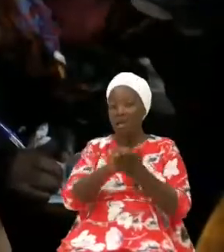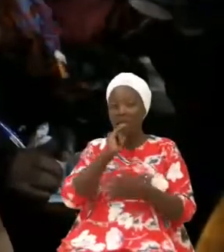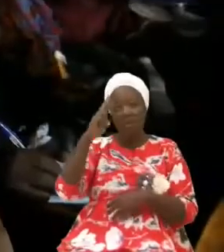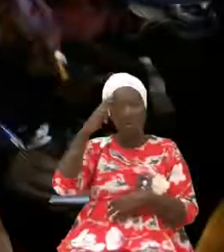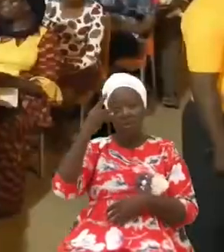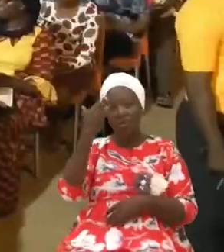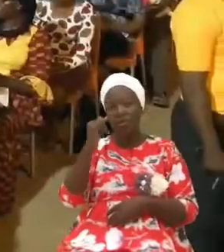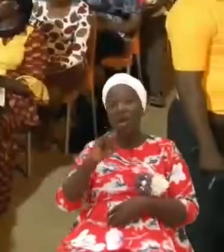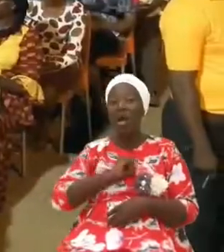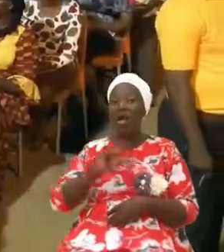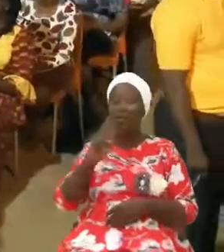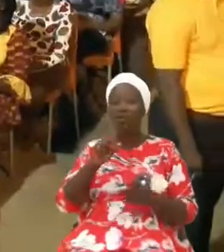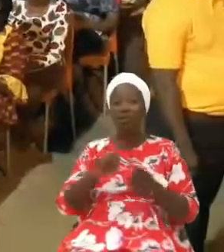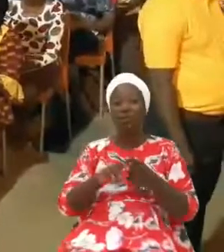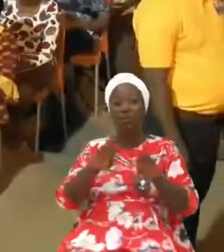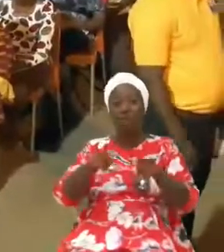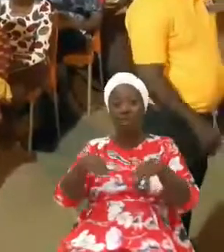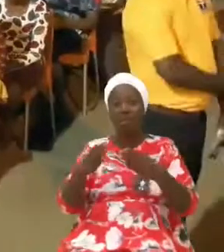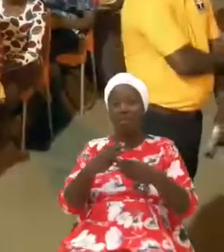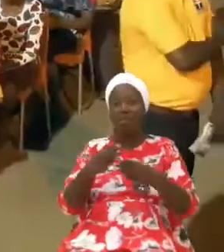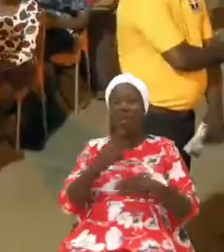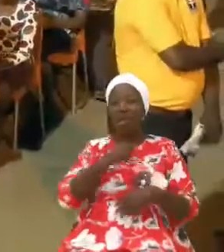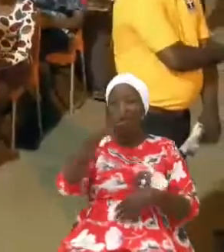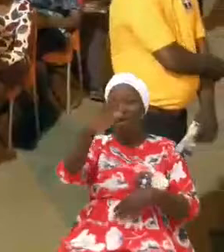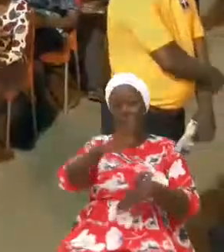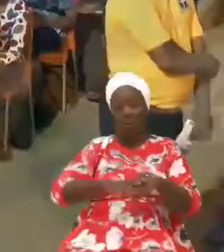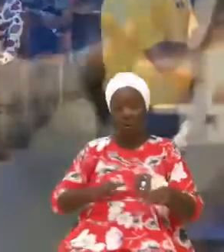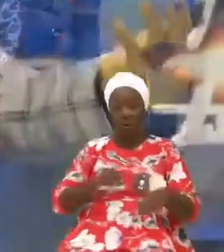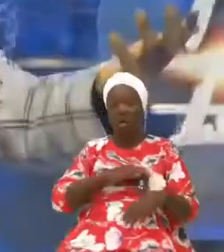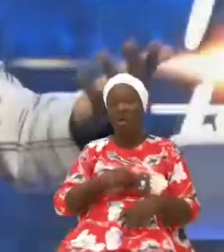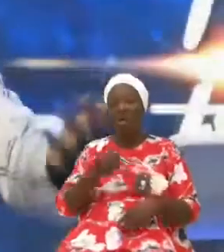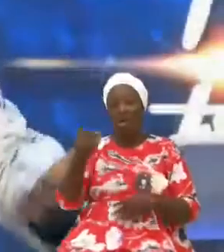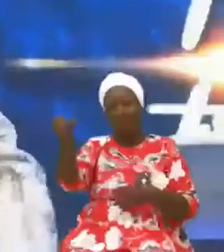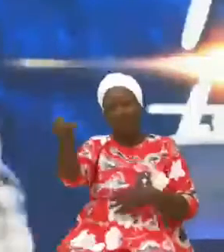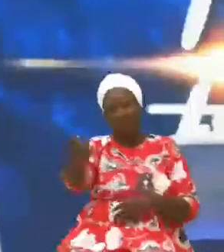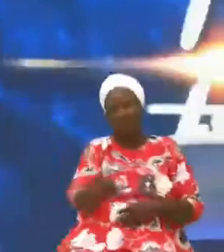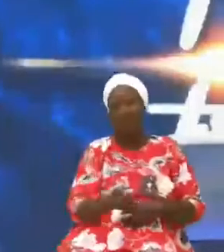with salvation. That's the reason why I normally